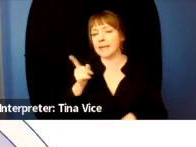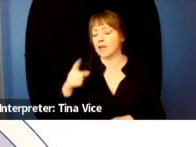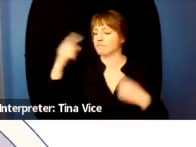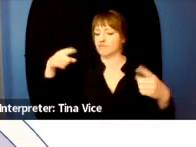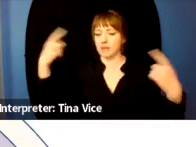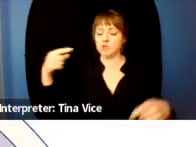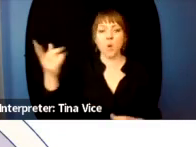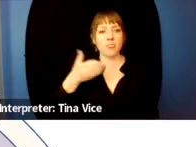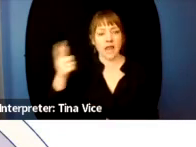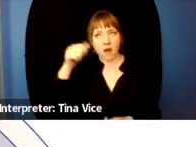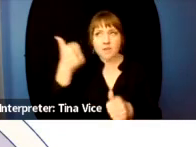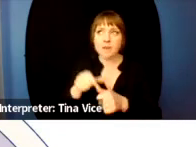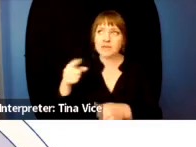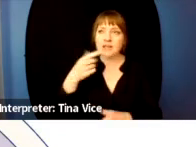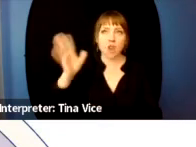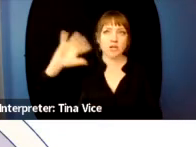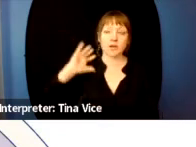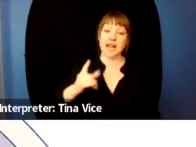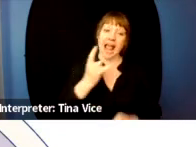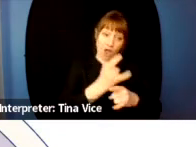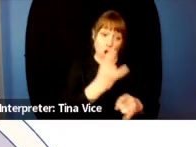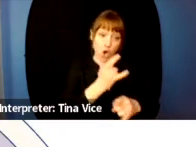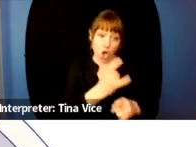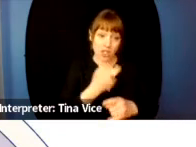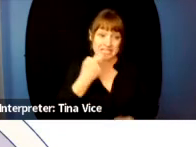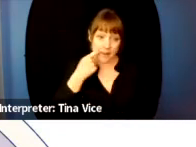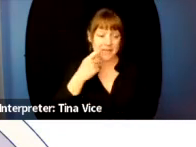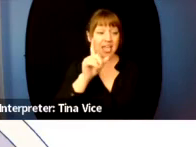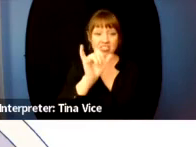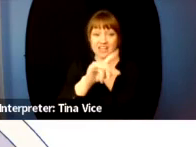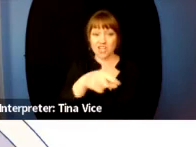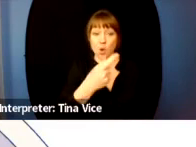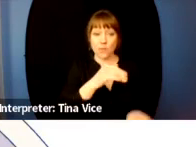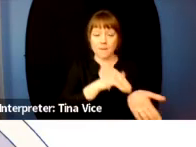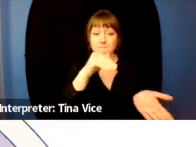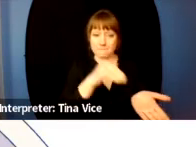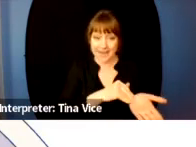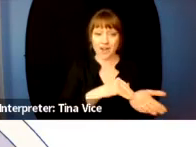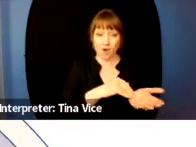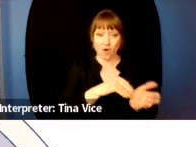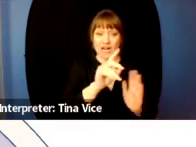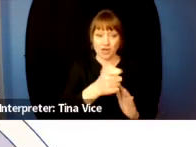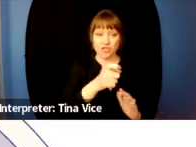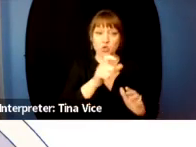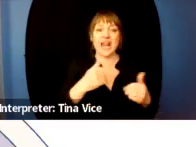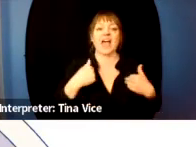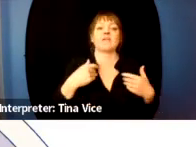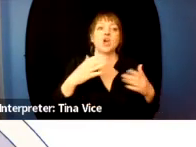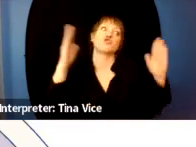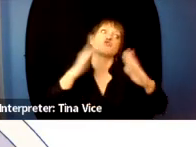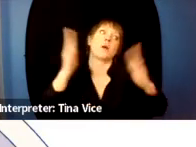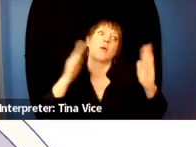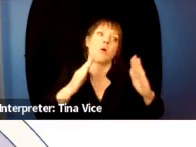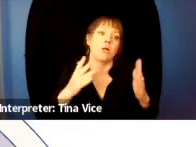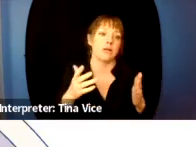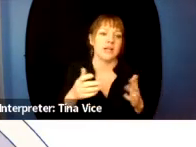time ago was, you know, alcoholism is the only medical condition you can get in trouble for having. Like nobody says, "Damn it, Otto, you